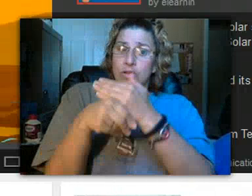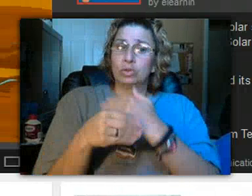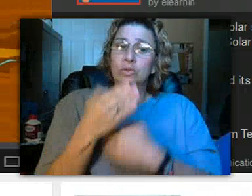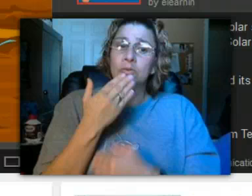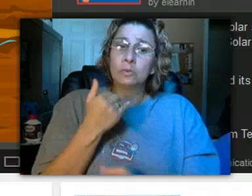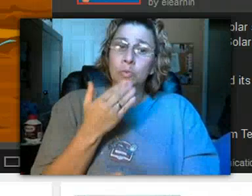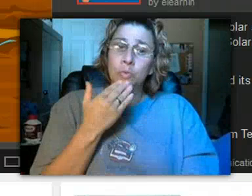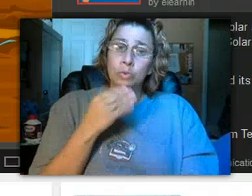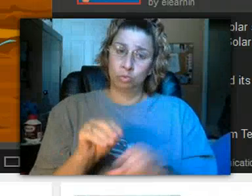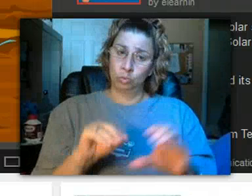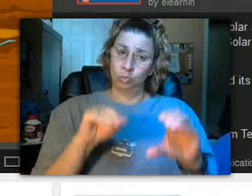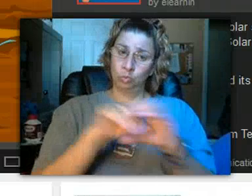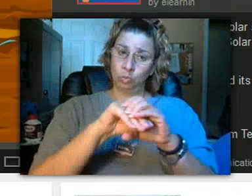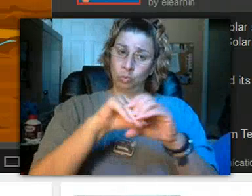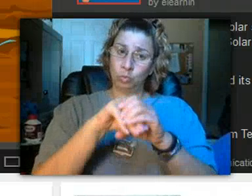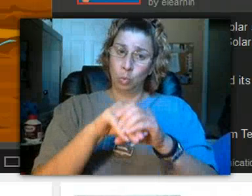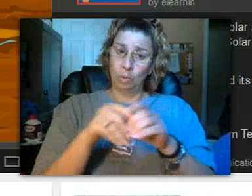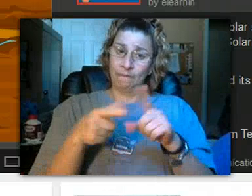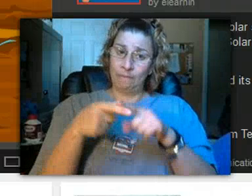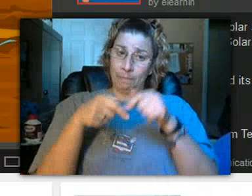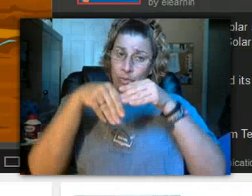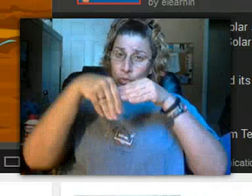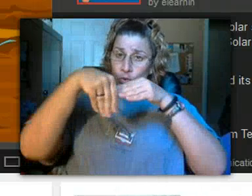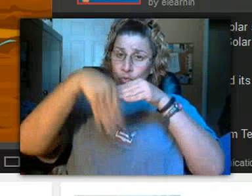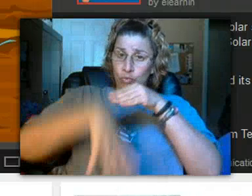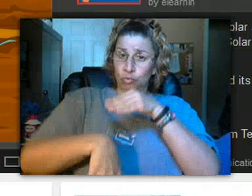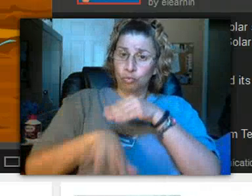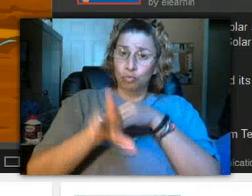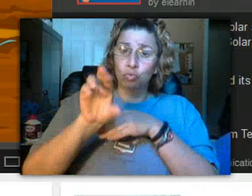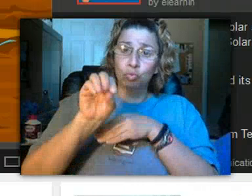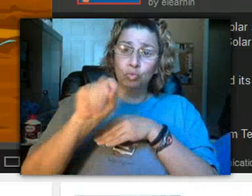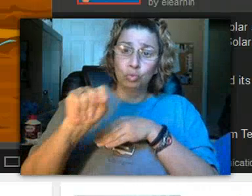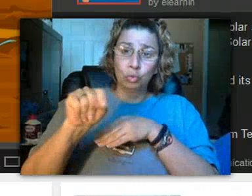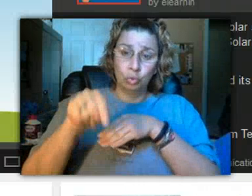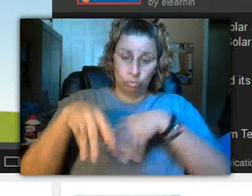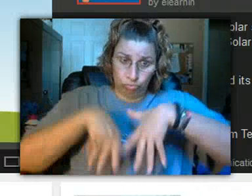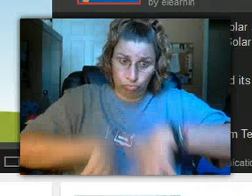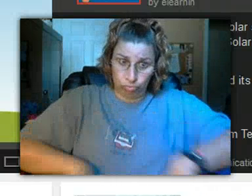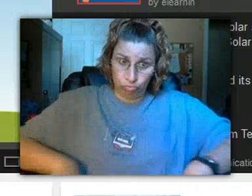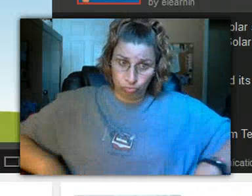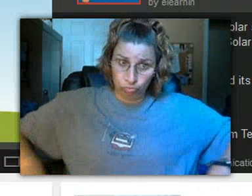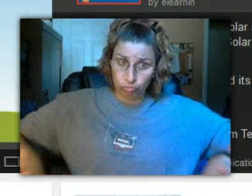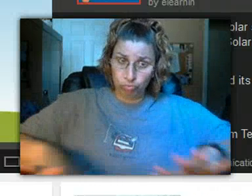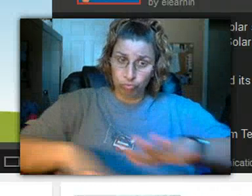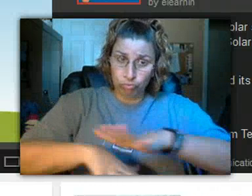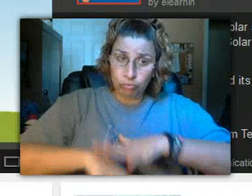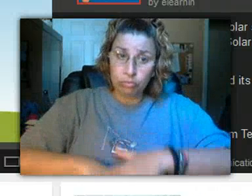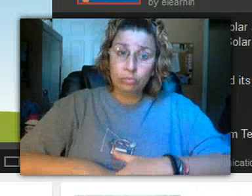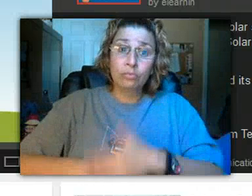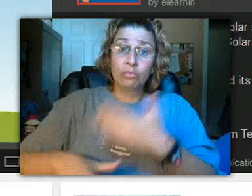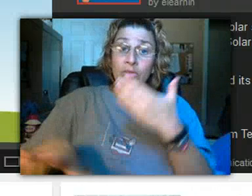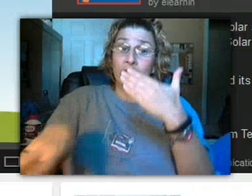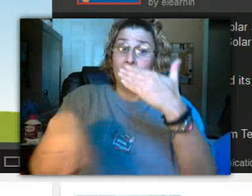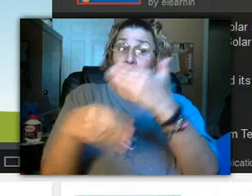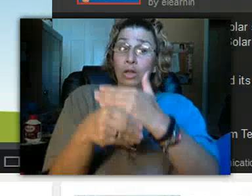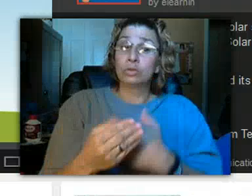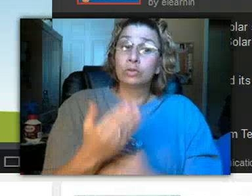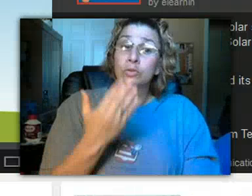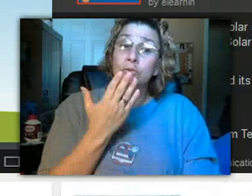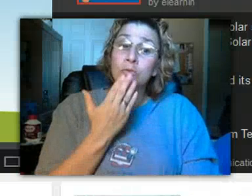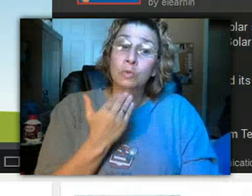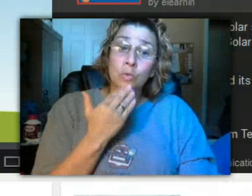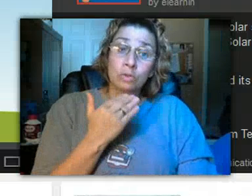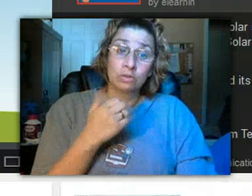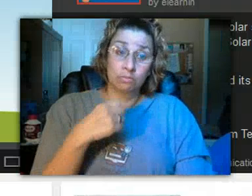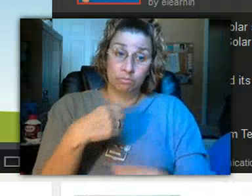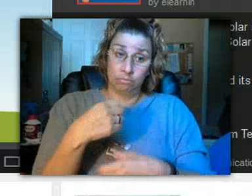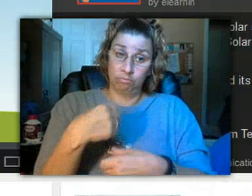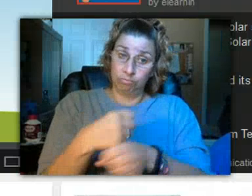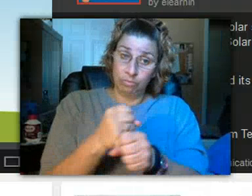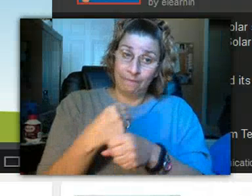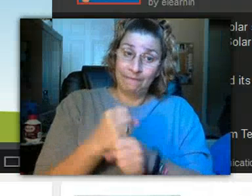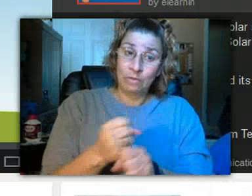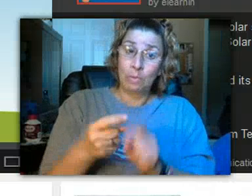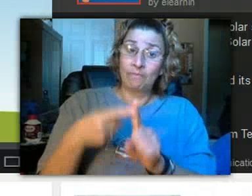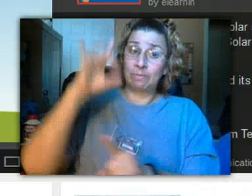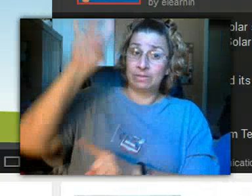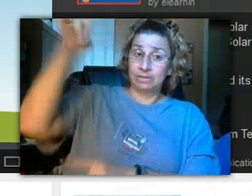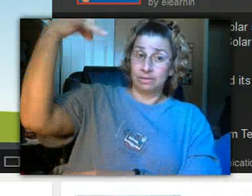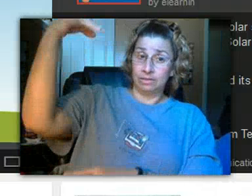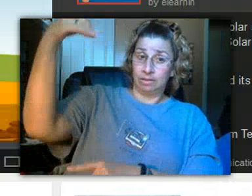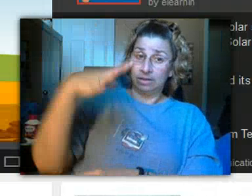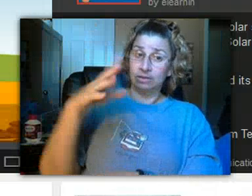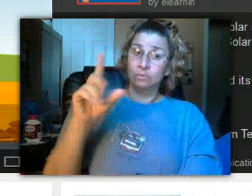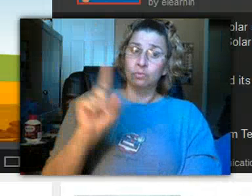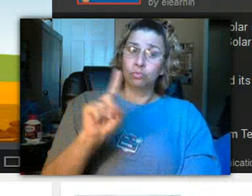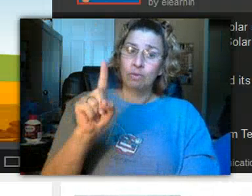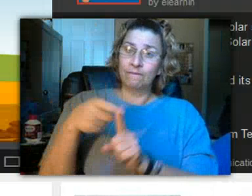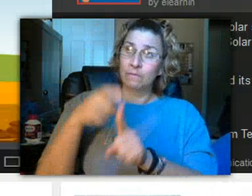is also stored in the roots of the plants. This extra glucose is used to perform photosynthesis when there is no